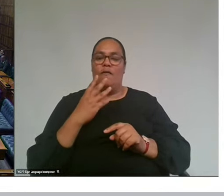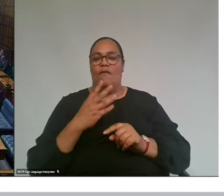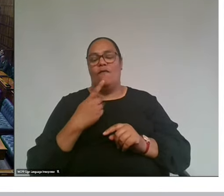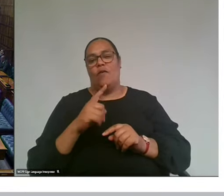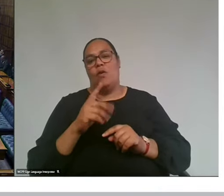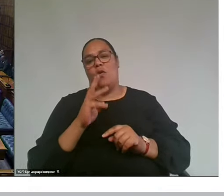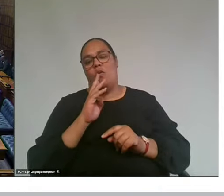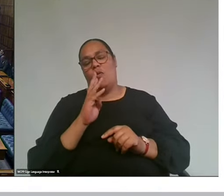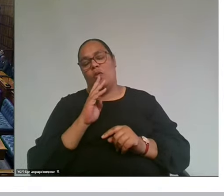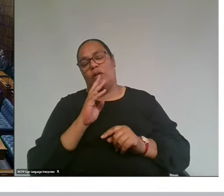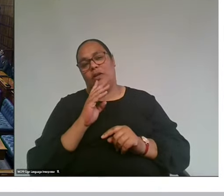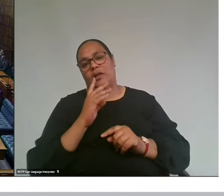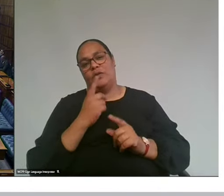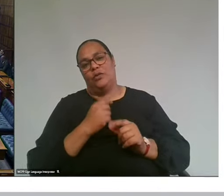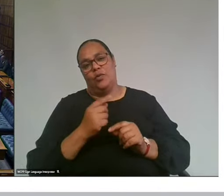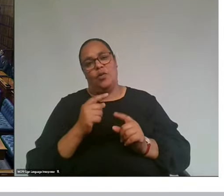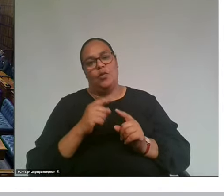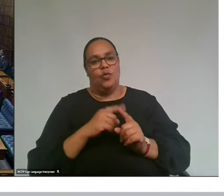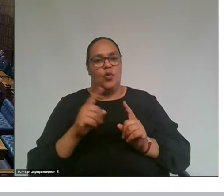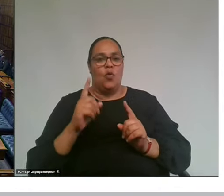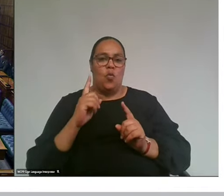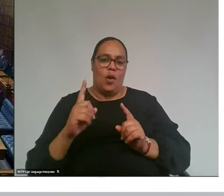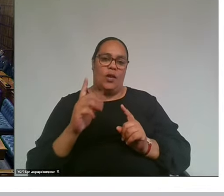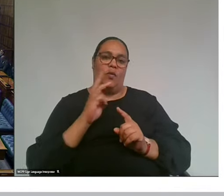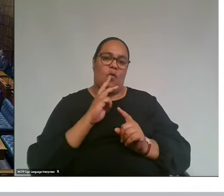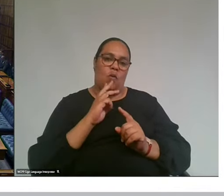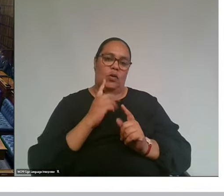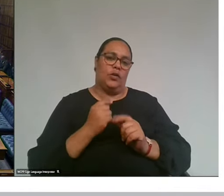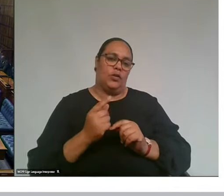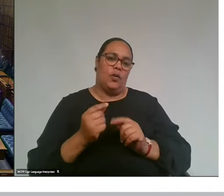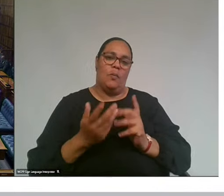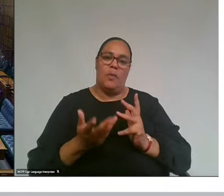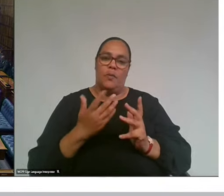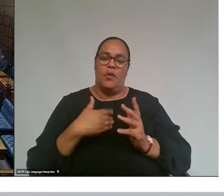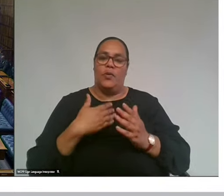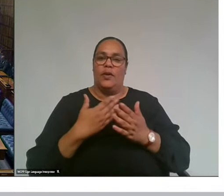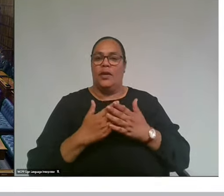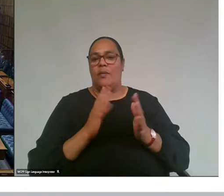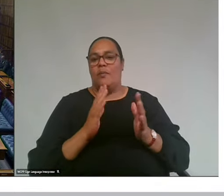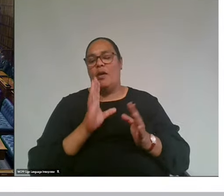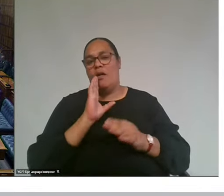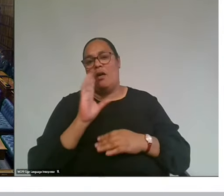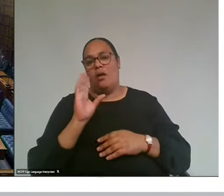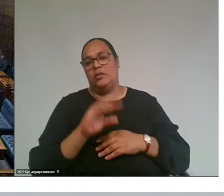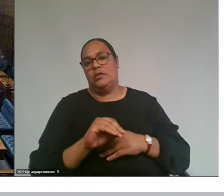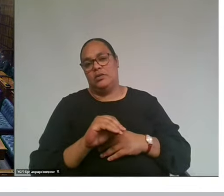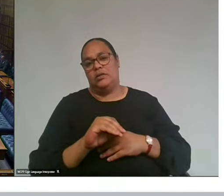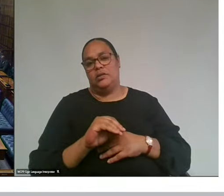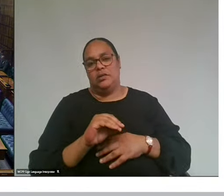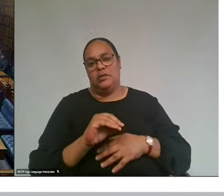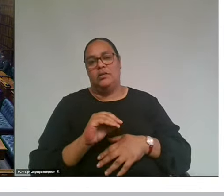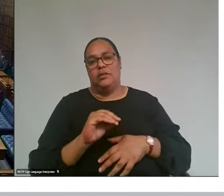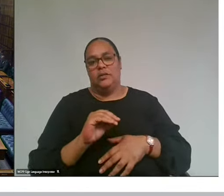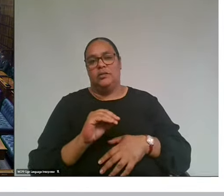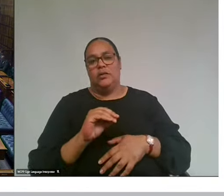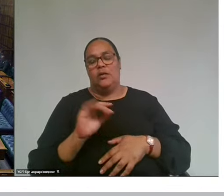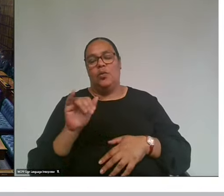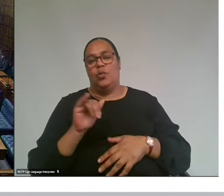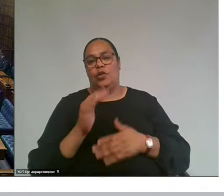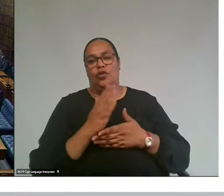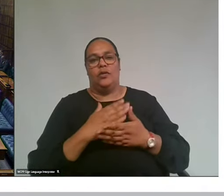sectors to to one water intensive sector perhaps if we could just ask now a which sector are they